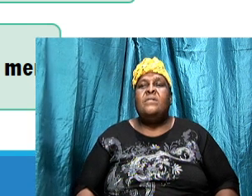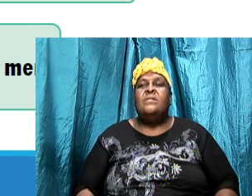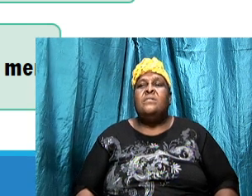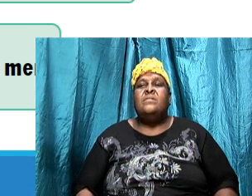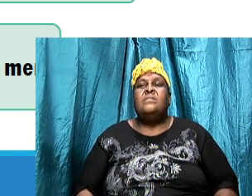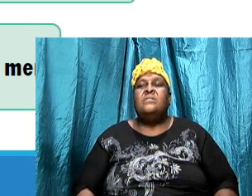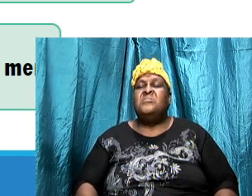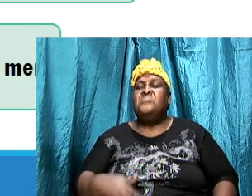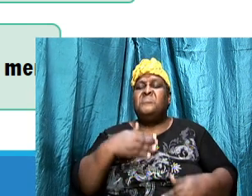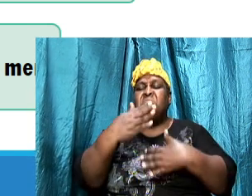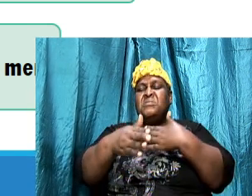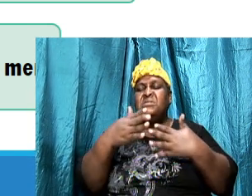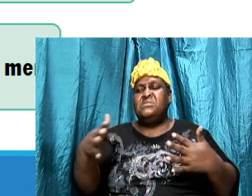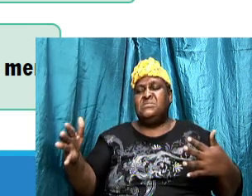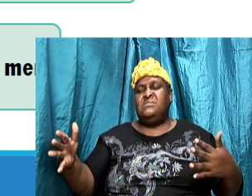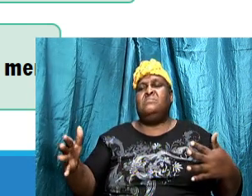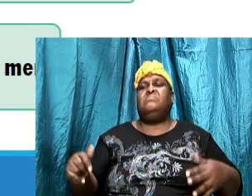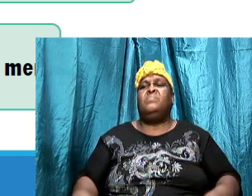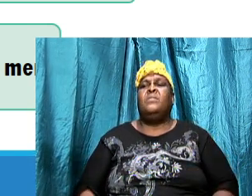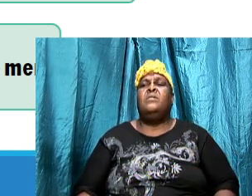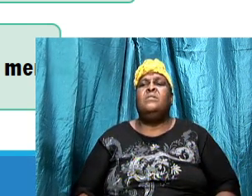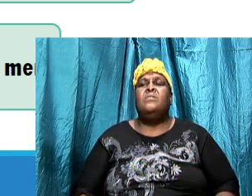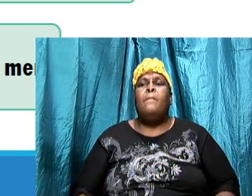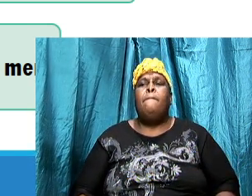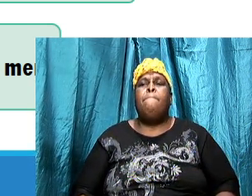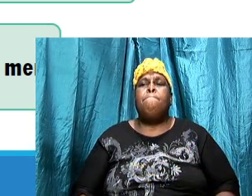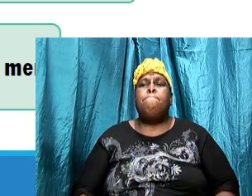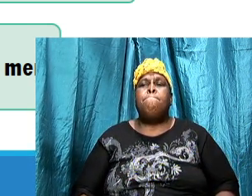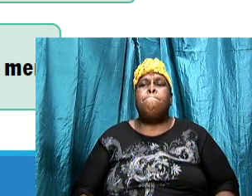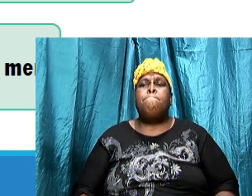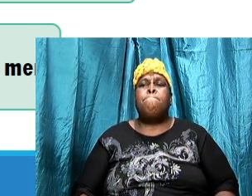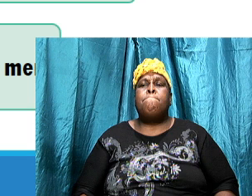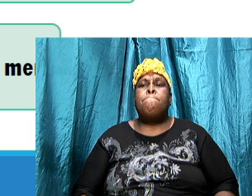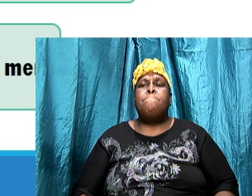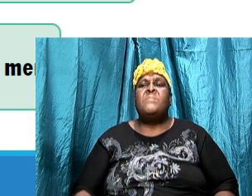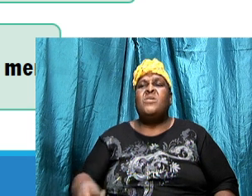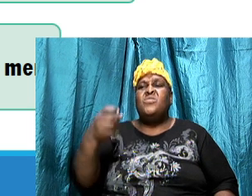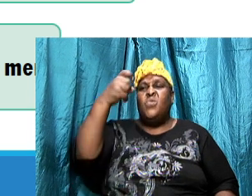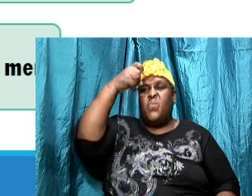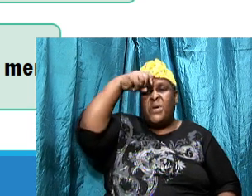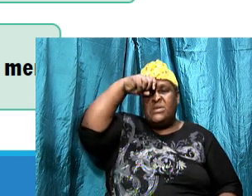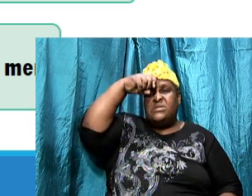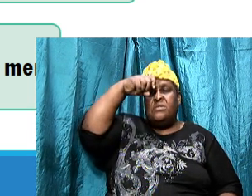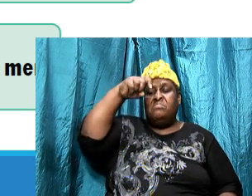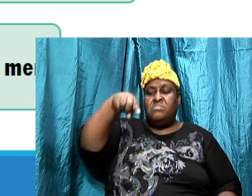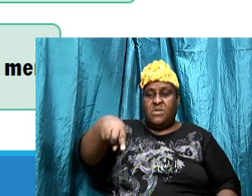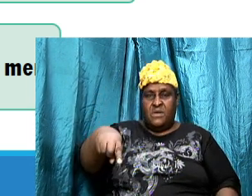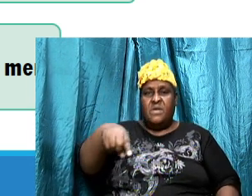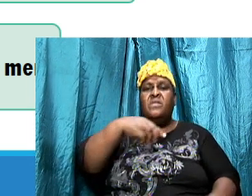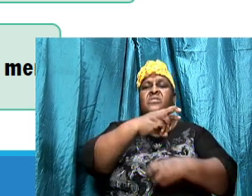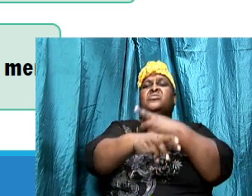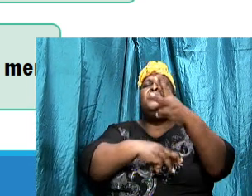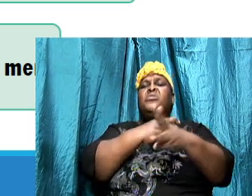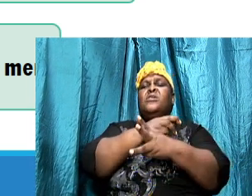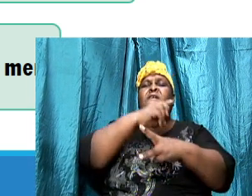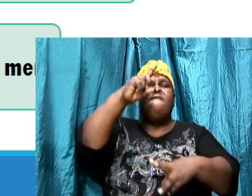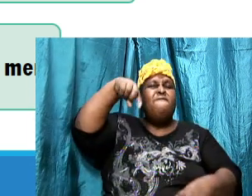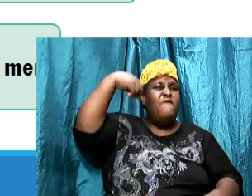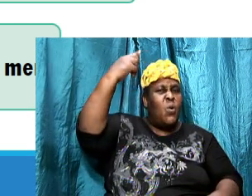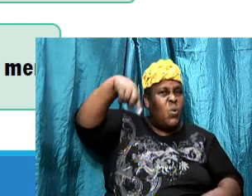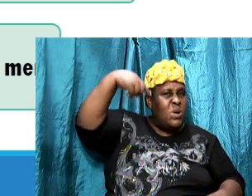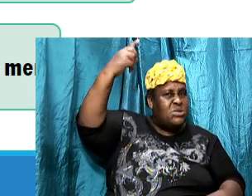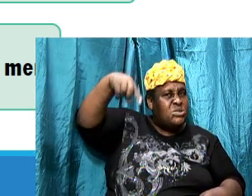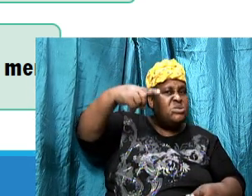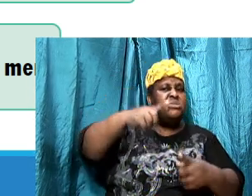the next thing we want to look at here is the wisdom of this world is foolishness with